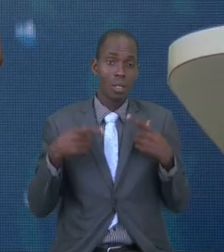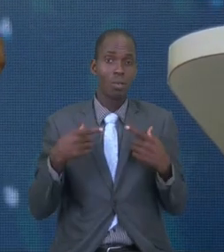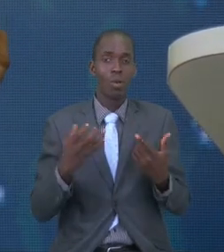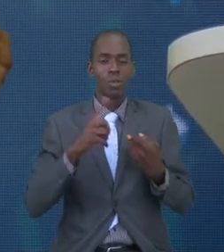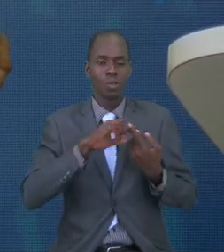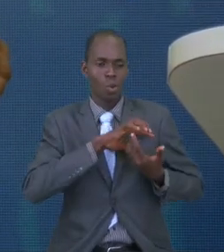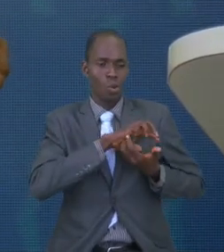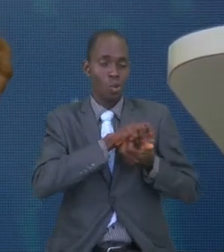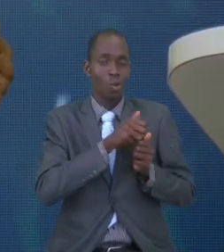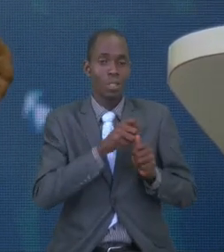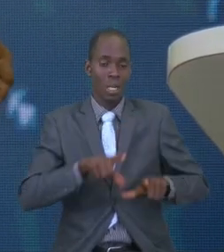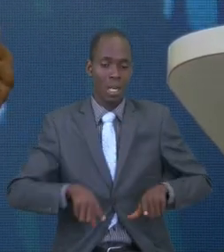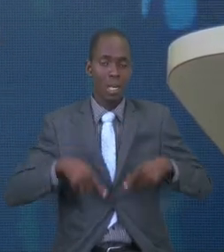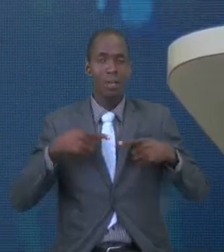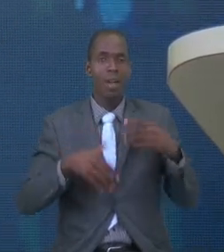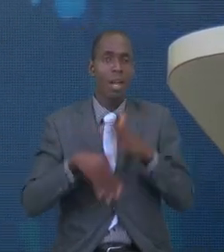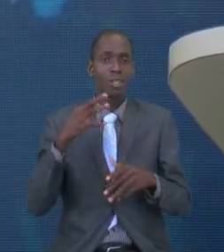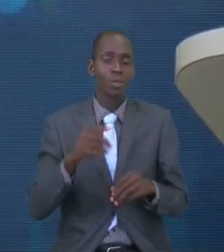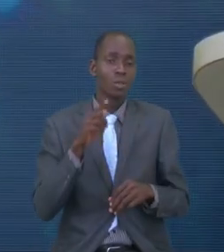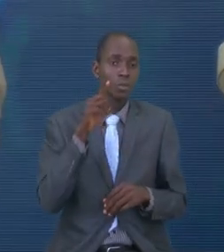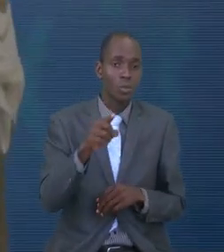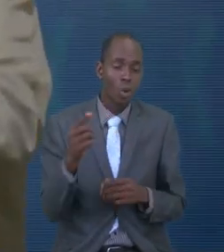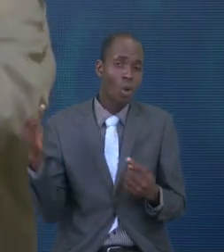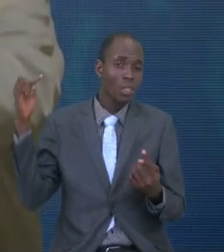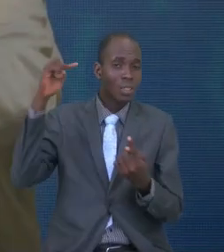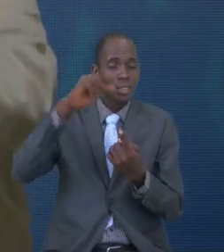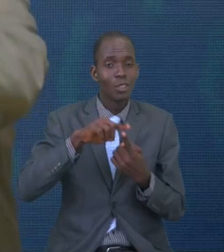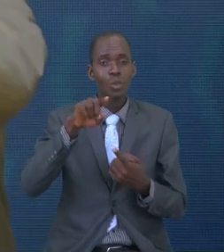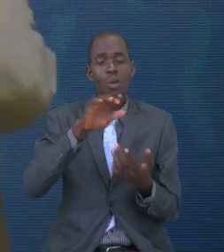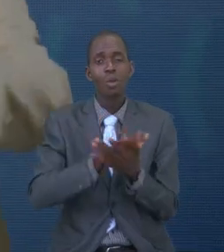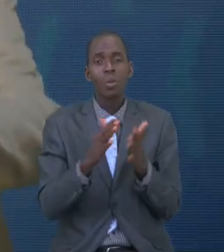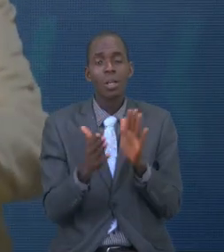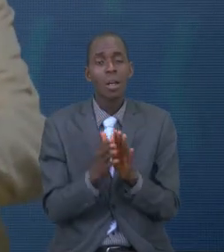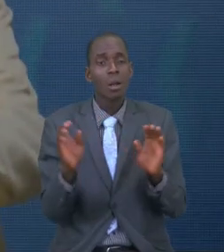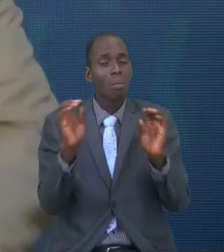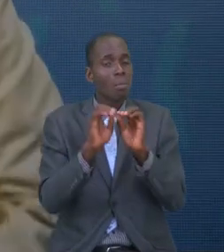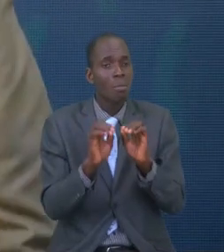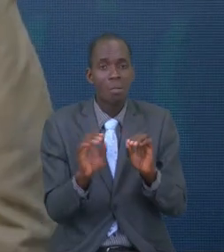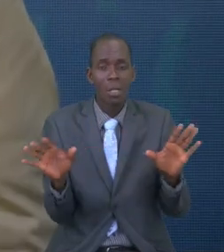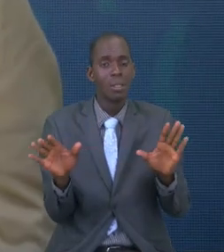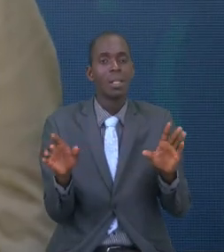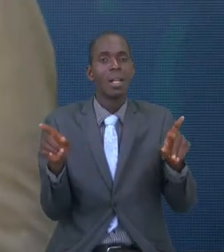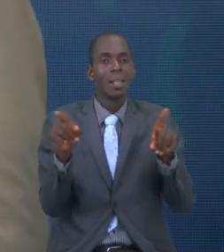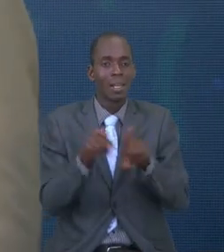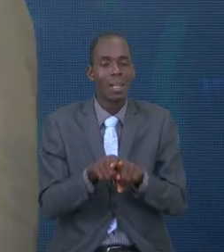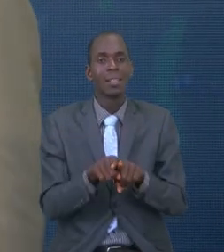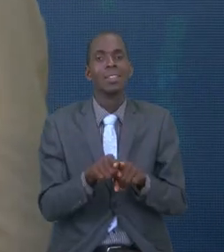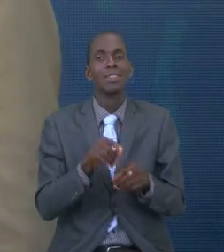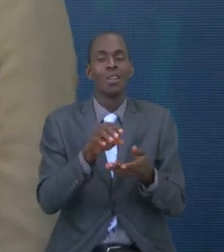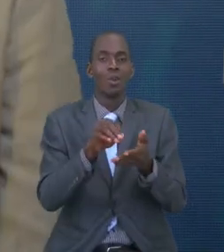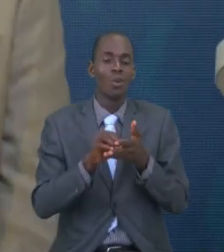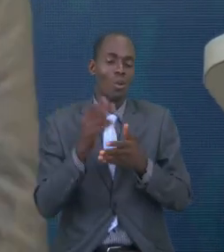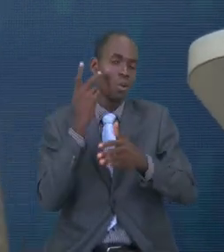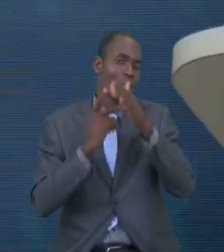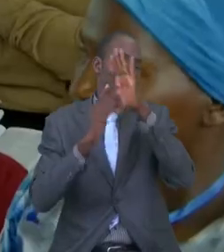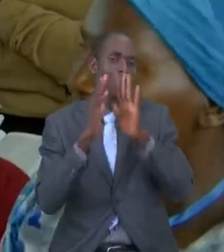Squeeze life out of you until you become nothing like their prophets. They